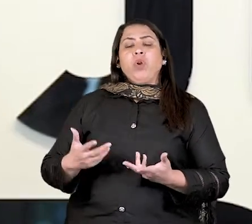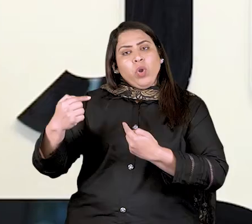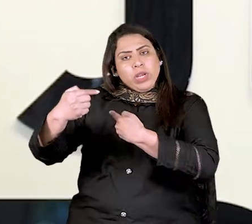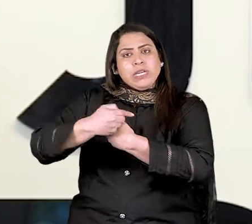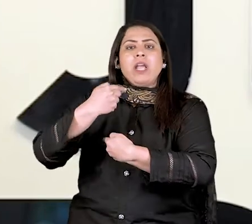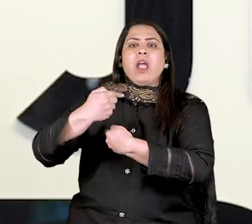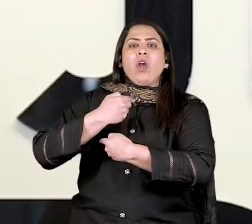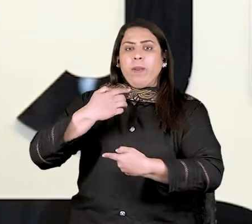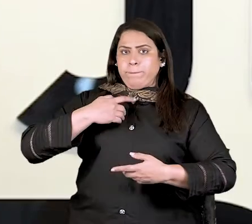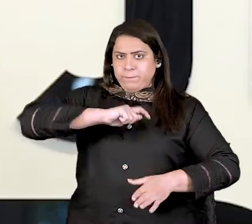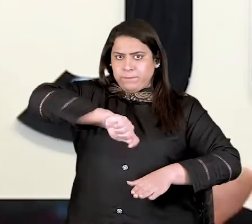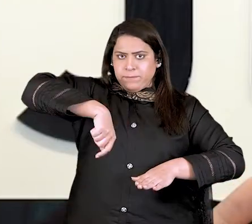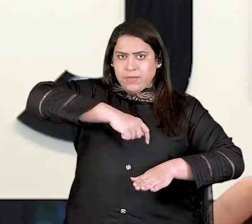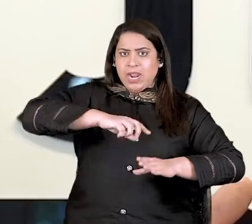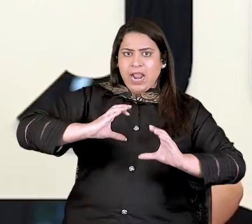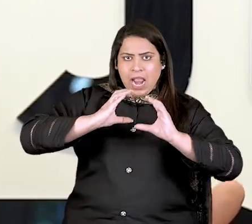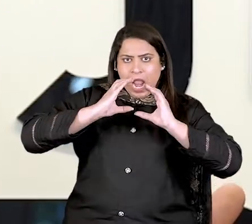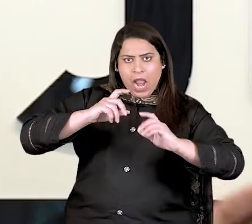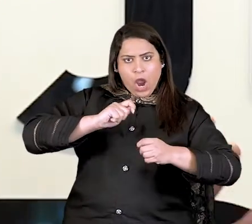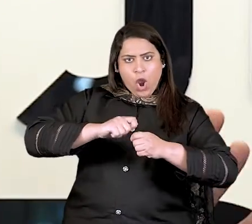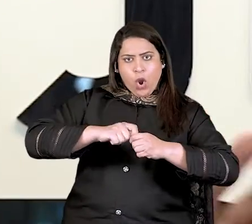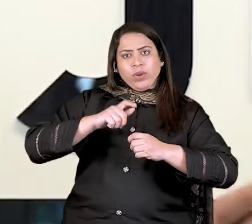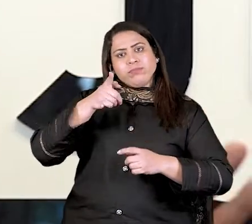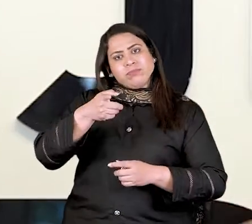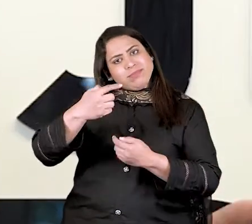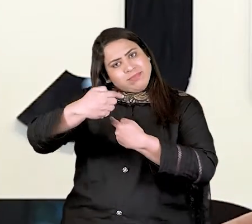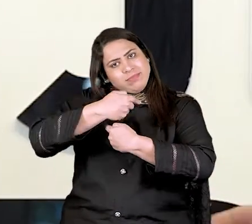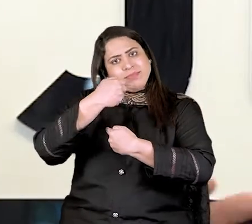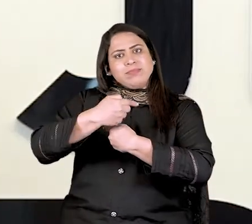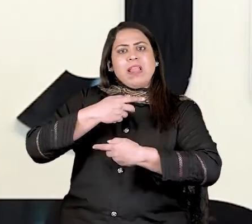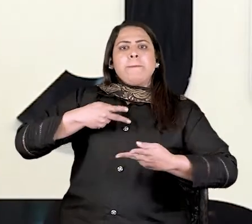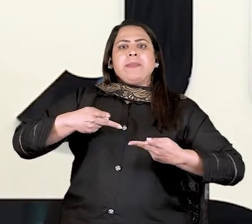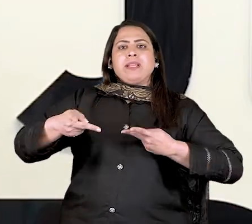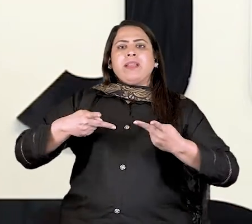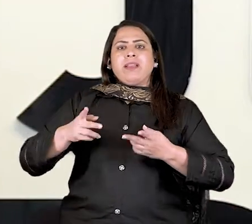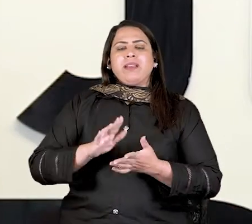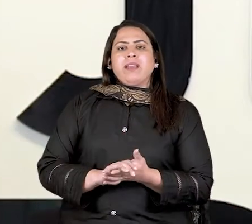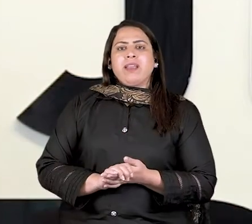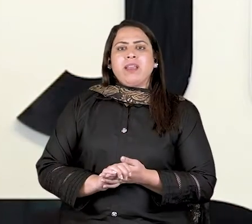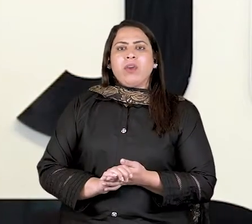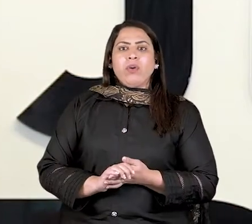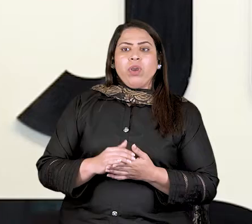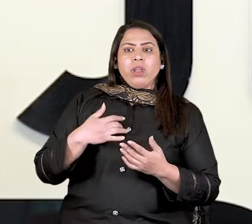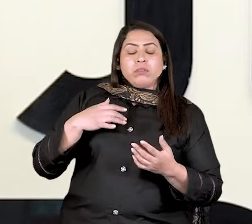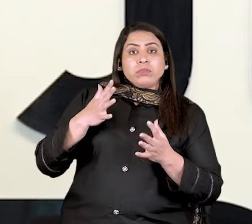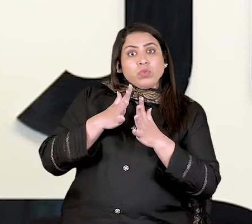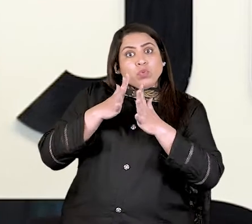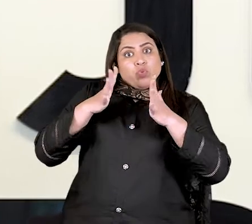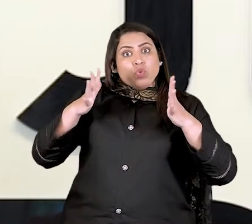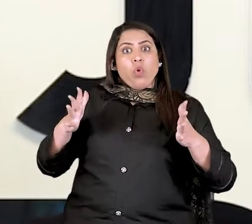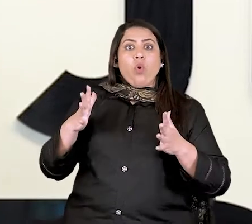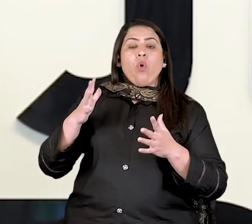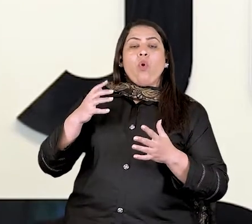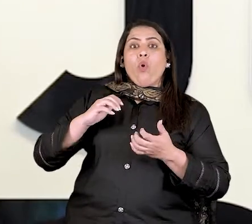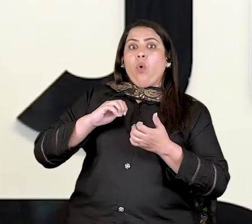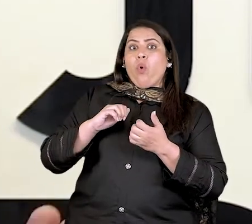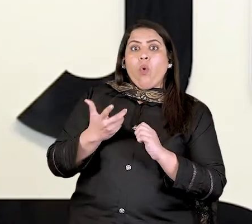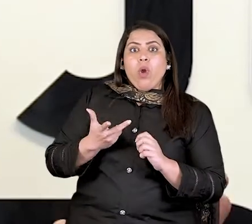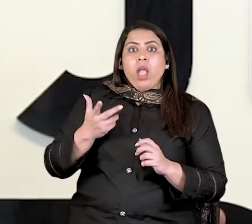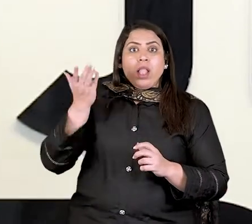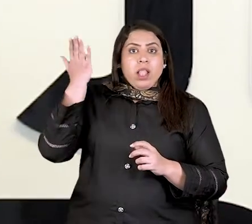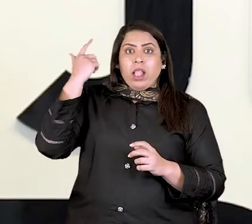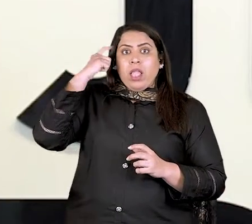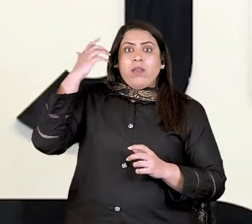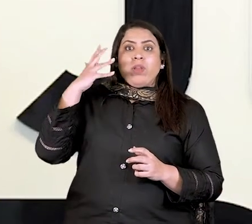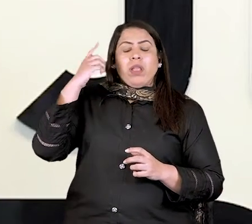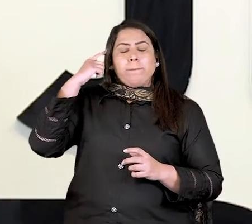Jawad bhai's. And honest to God, sitting today, Omid, I can tell you that had I opened up that outlet of mine on my own,